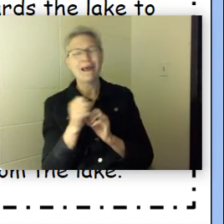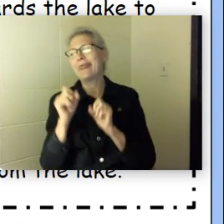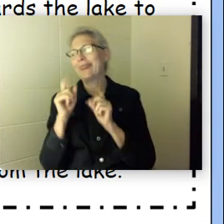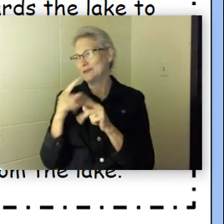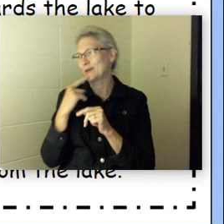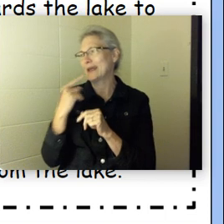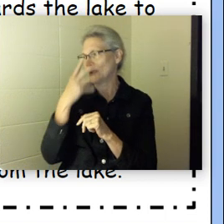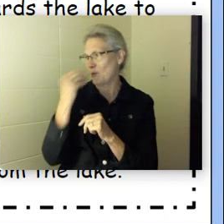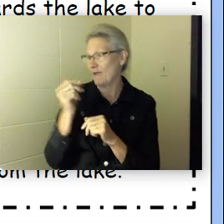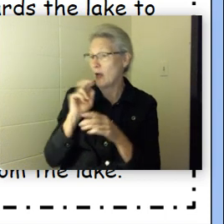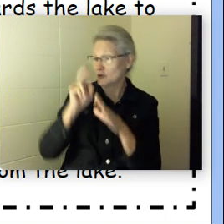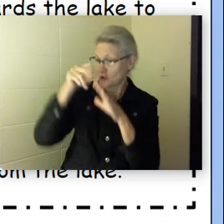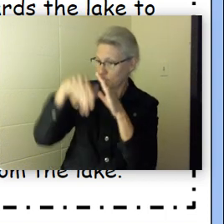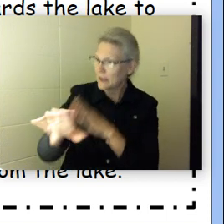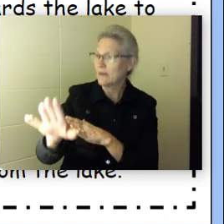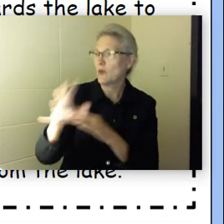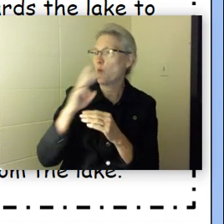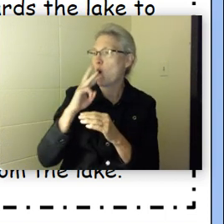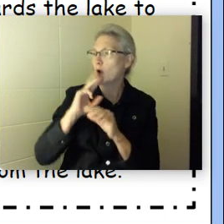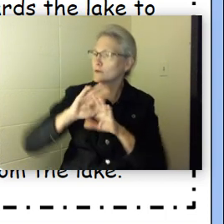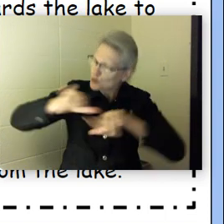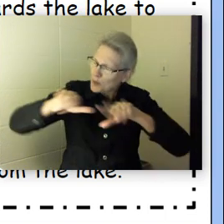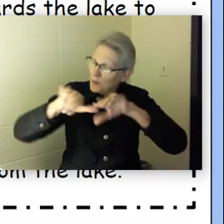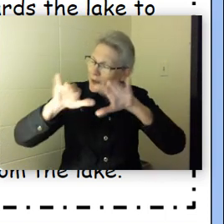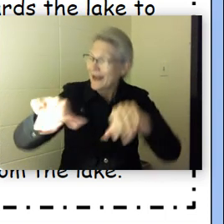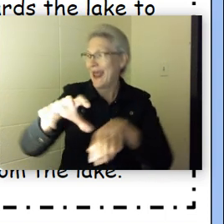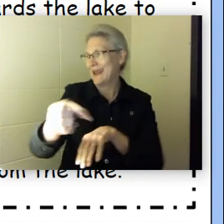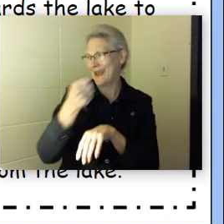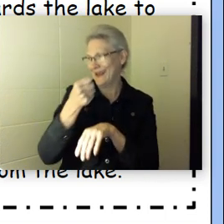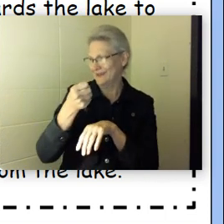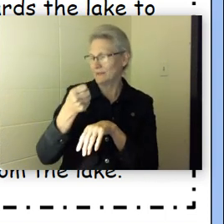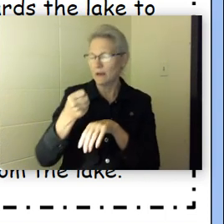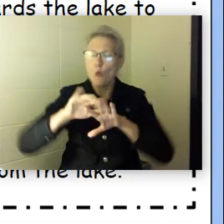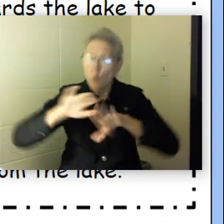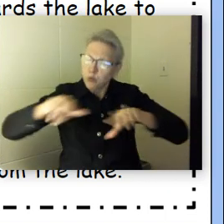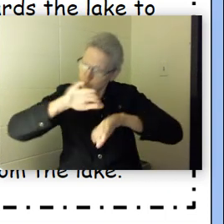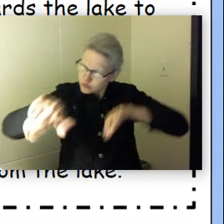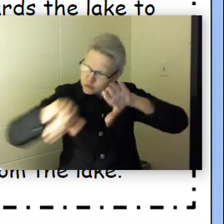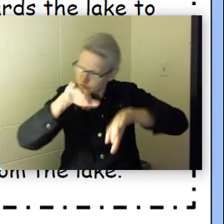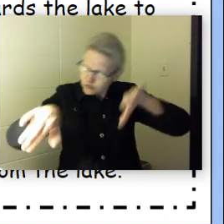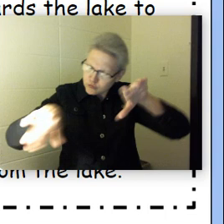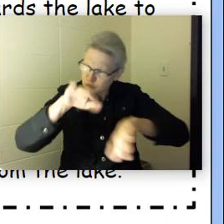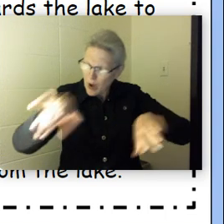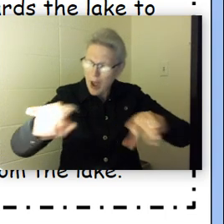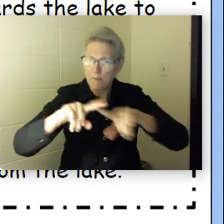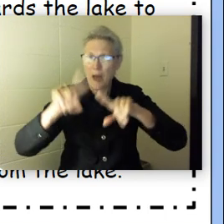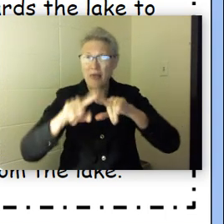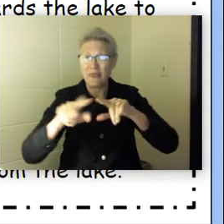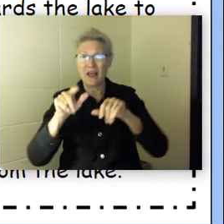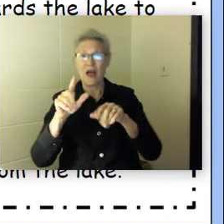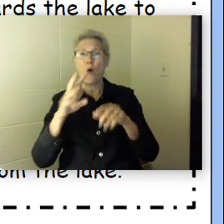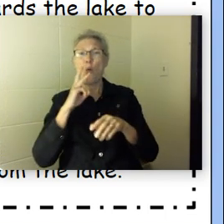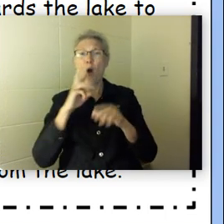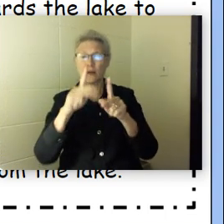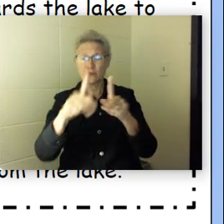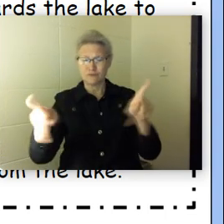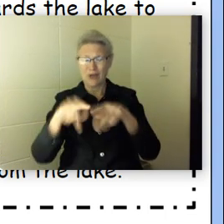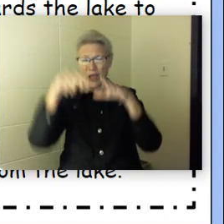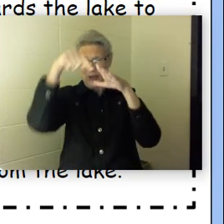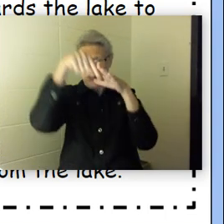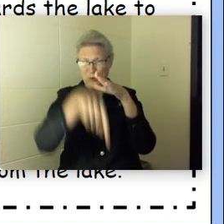it." So Wolf jumped in and began swimming towards the ball. However, Wolf didn't realize how deep the lake was and began to have a hard